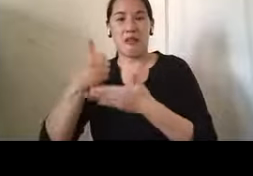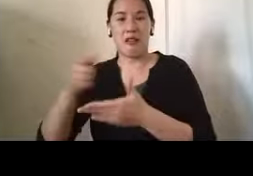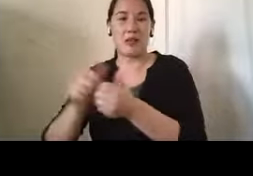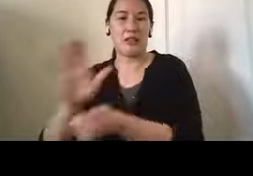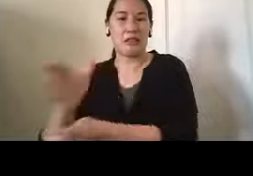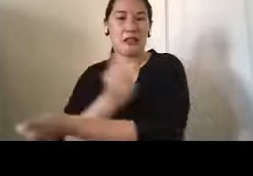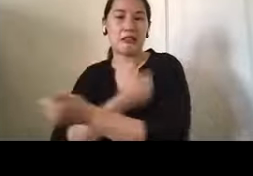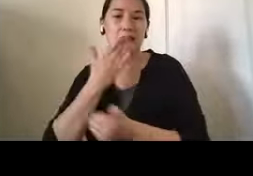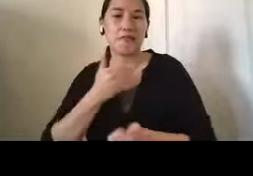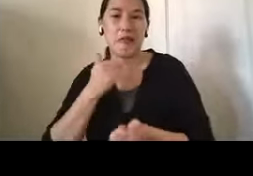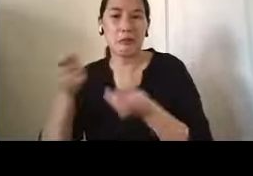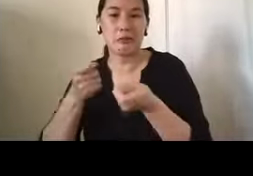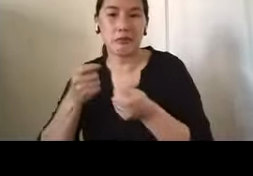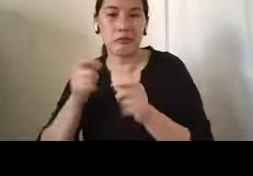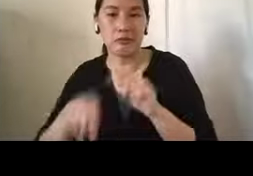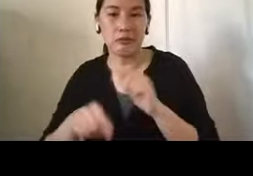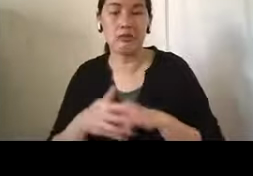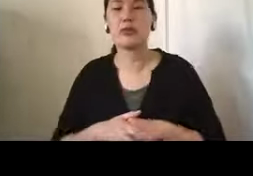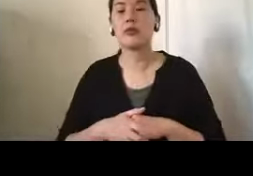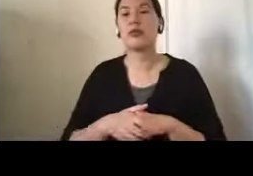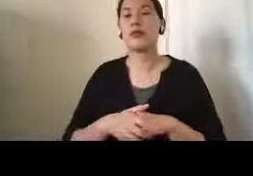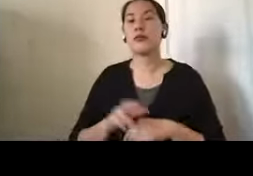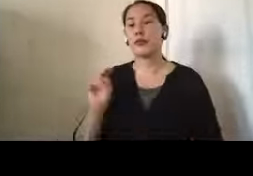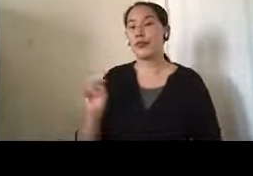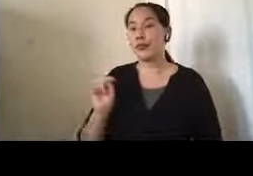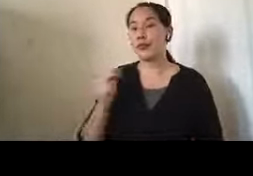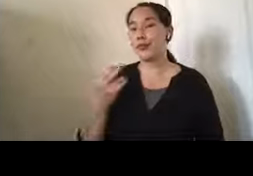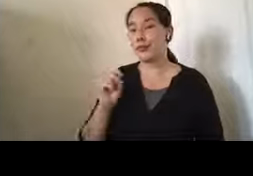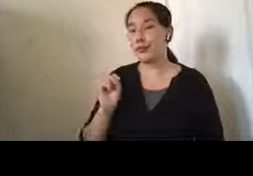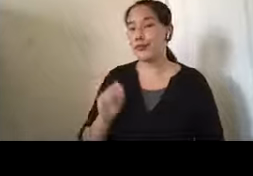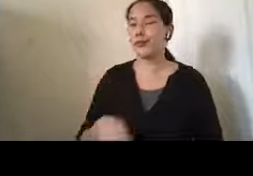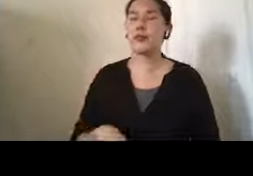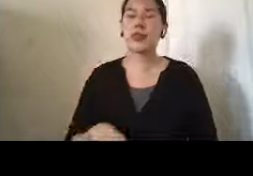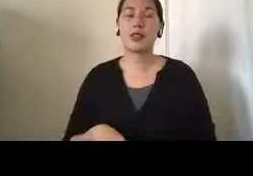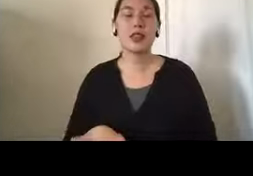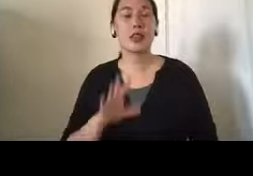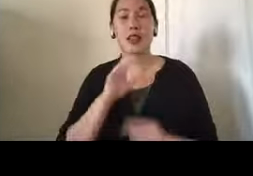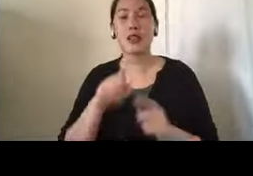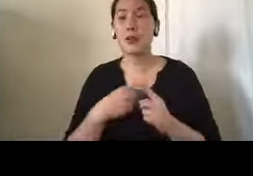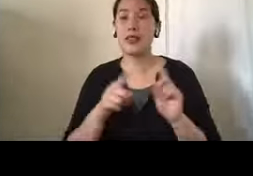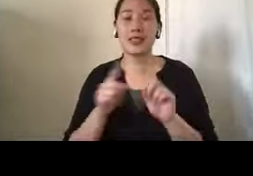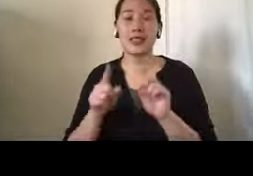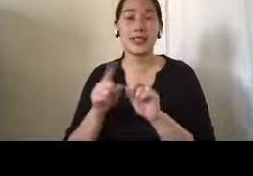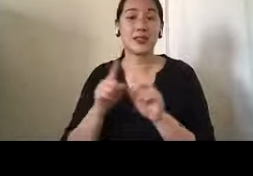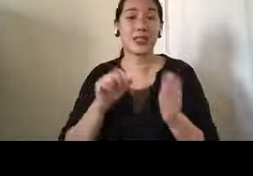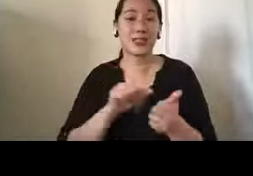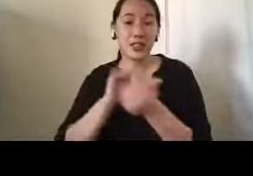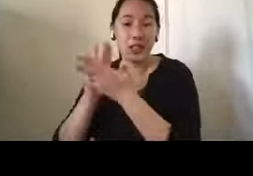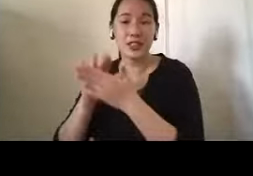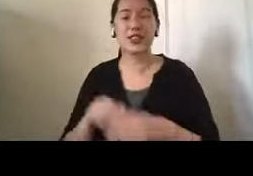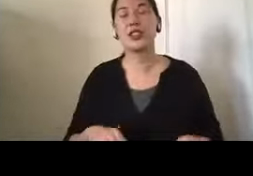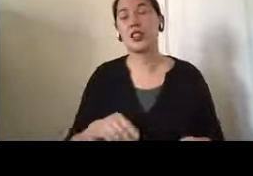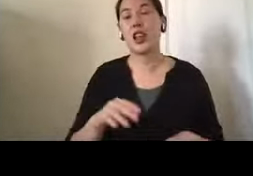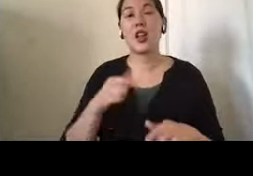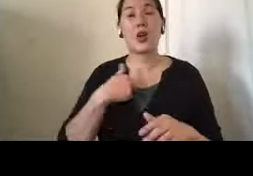moderate stage, we reviewed some of the strategies that we often use. So if it's not already been discussed, we like to